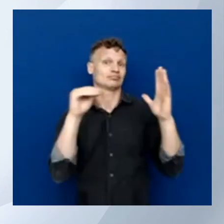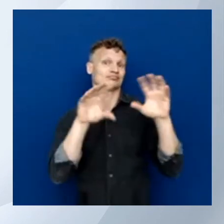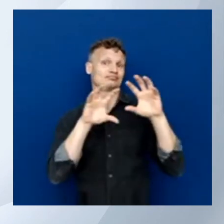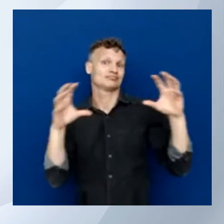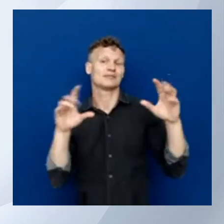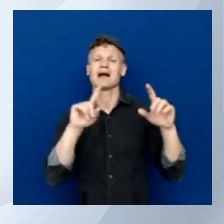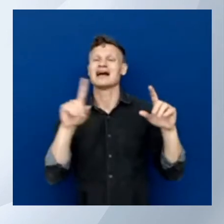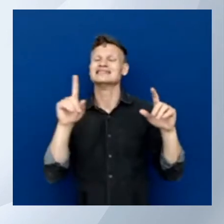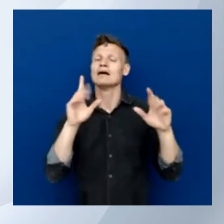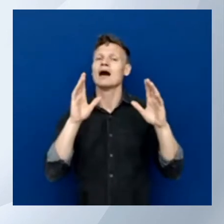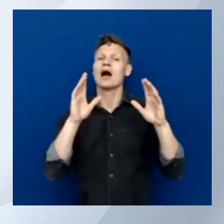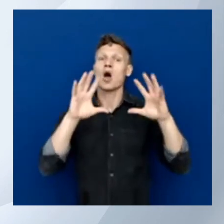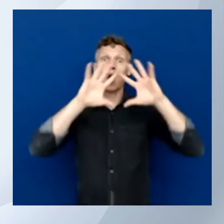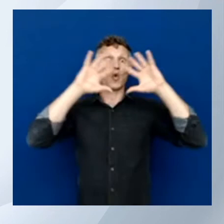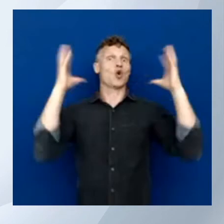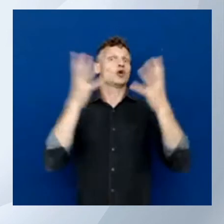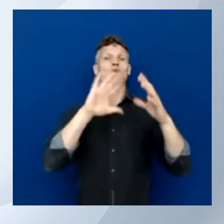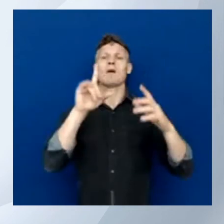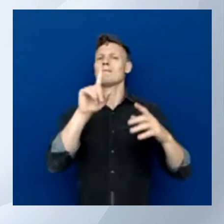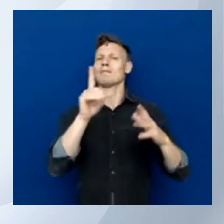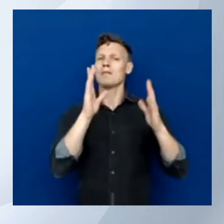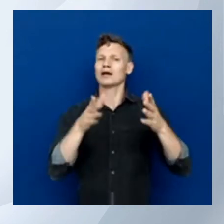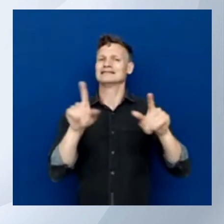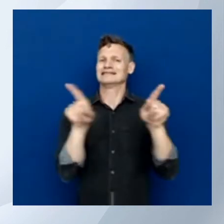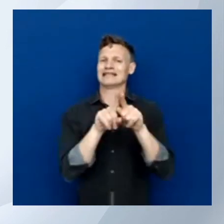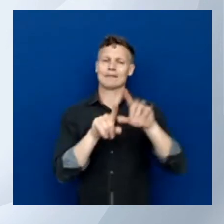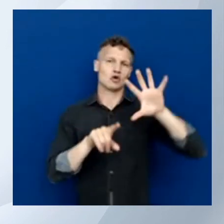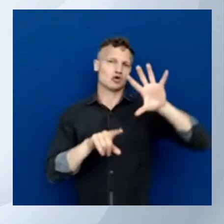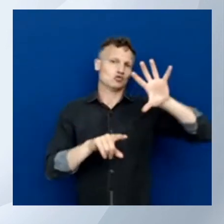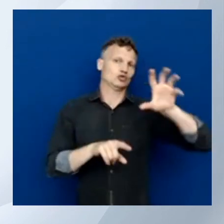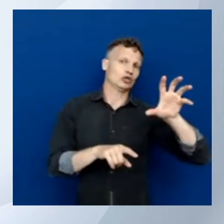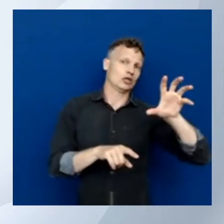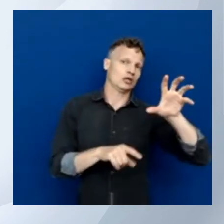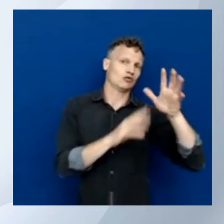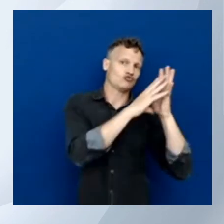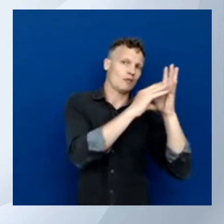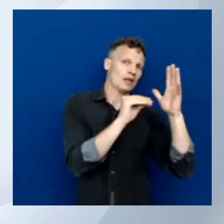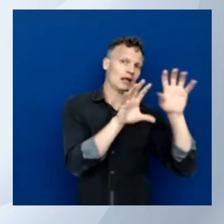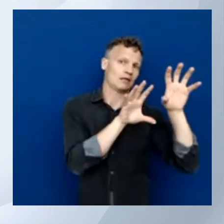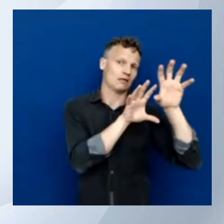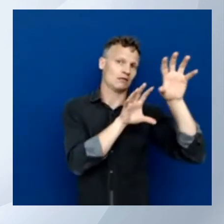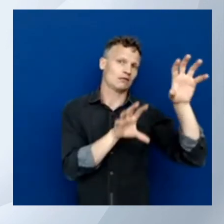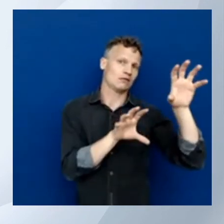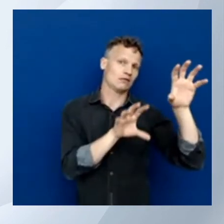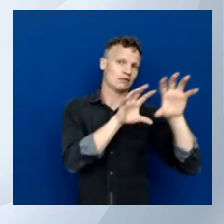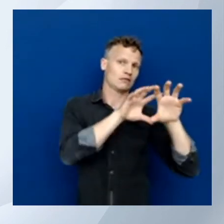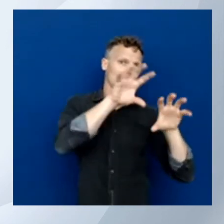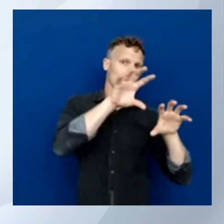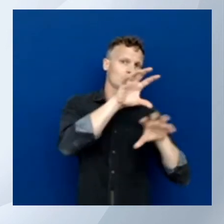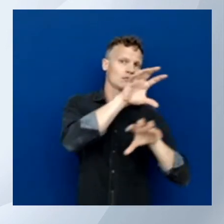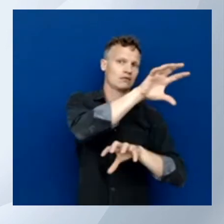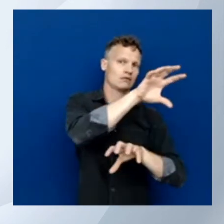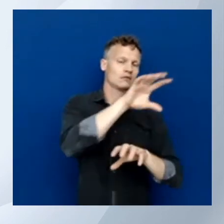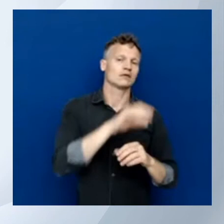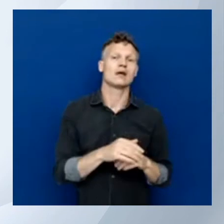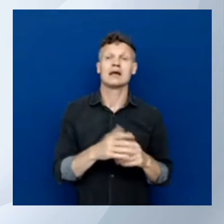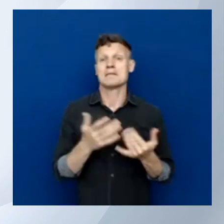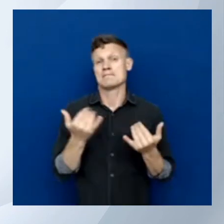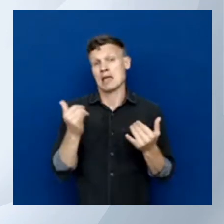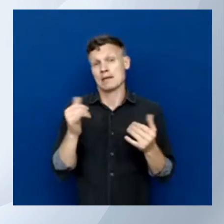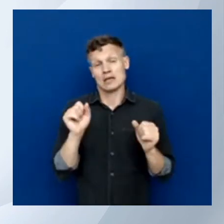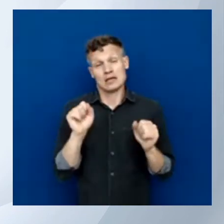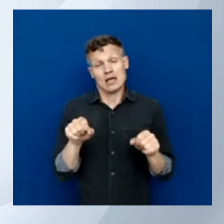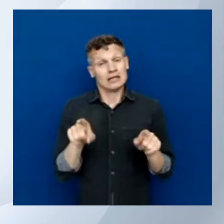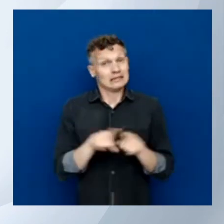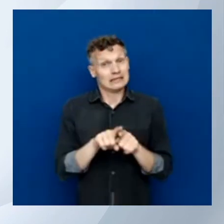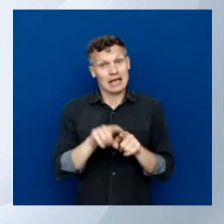need resiliency, this is a great way to do it. You can use the same APIs, vaguely the same APIs as you can use with Cosmos DB